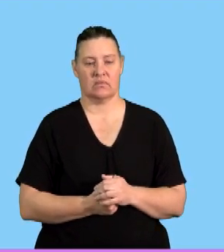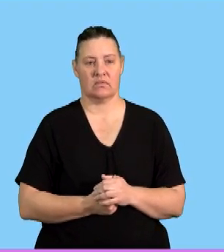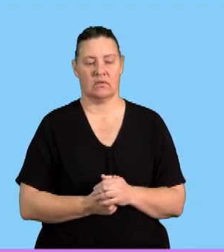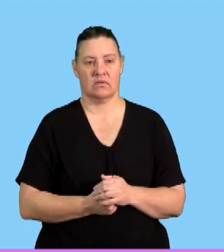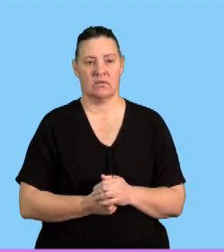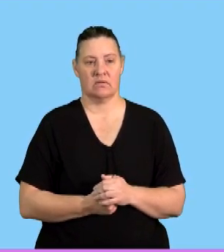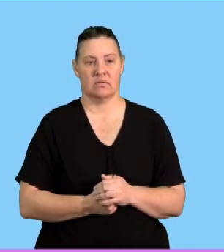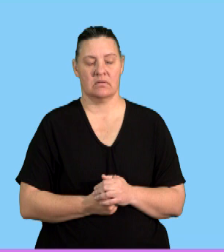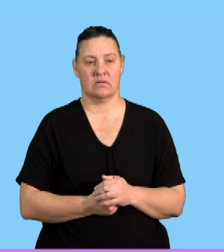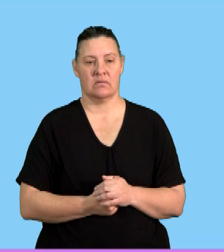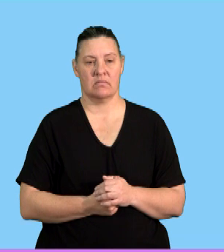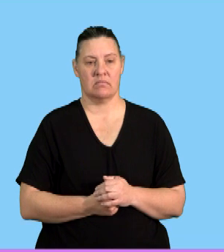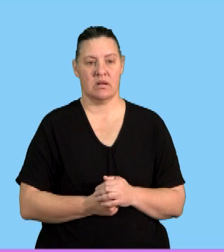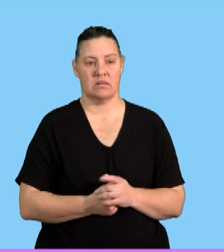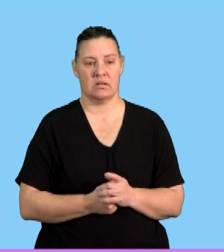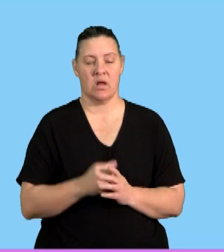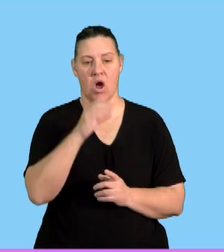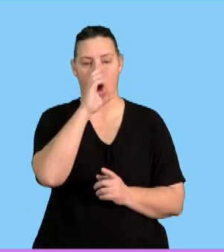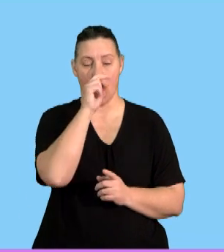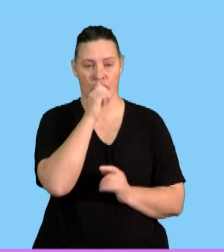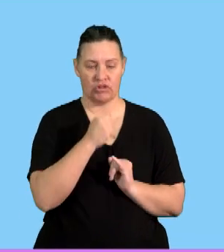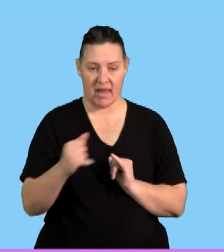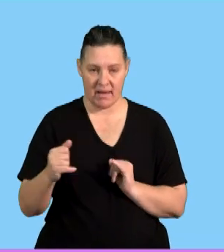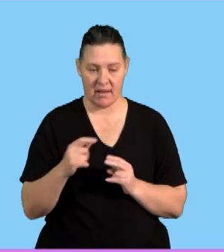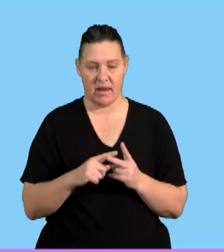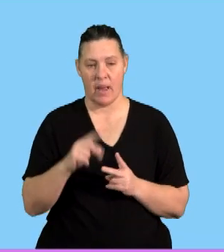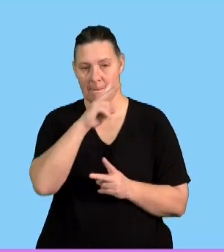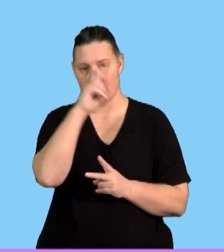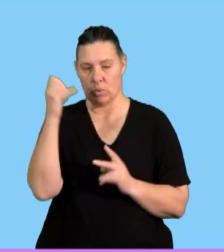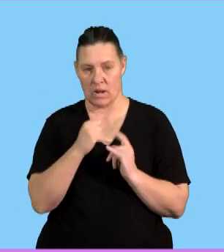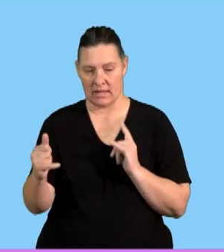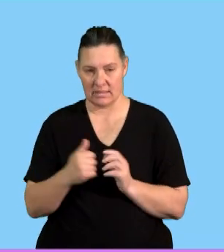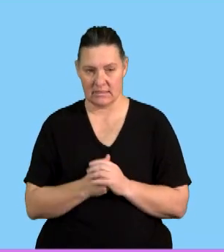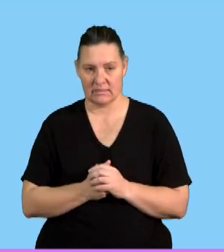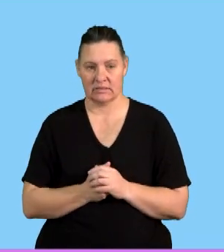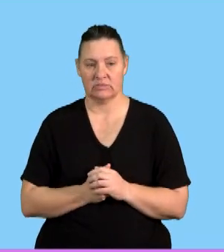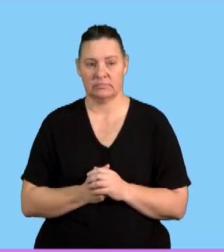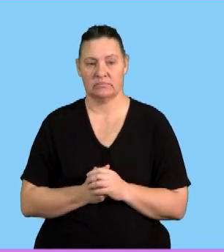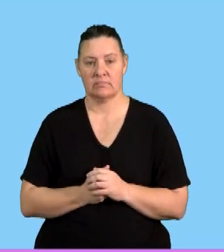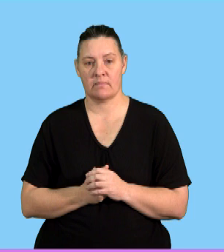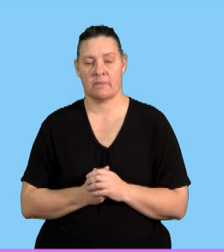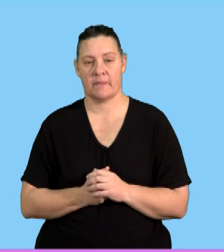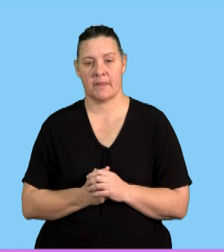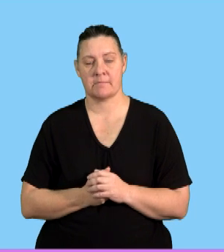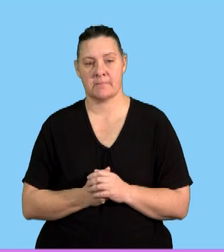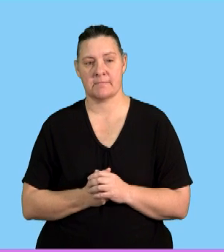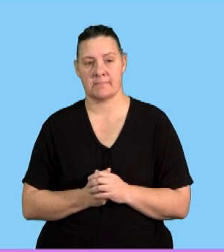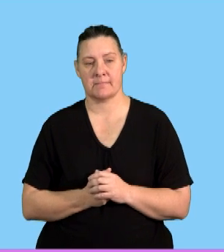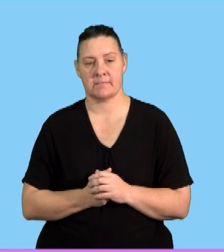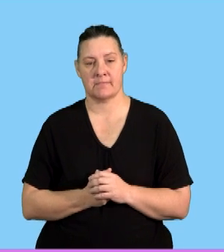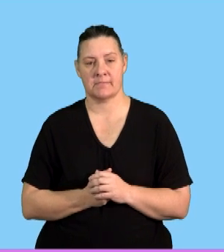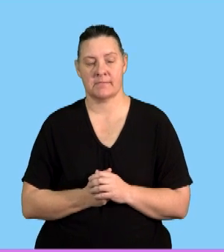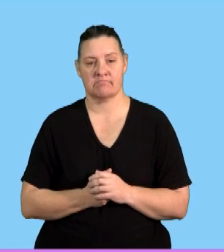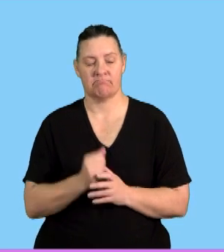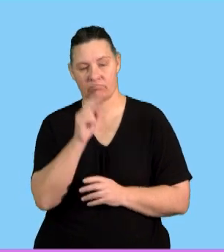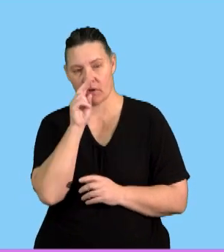there is two lines, the orange line and the blue line. Let's first look at them